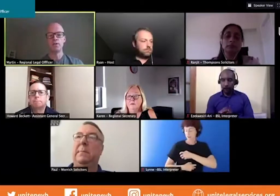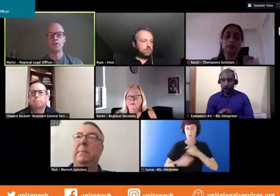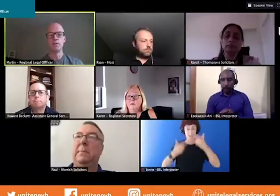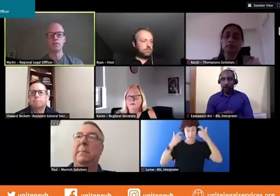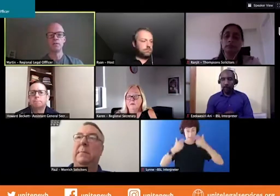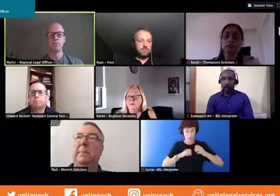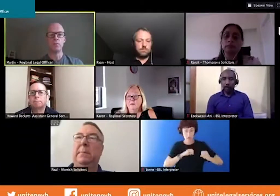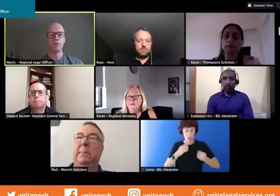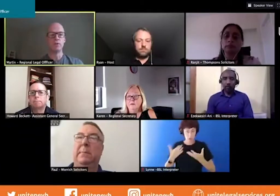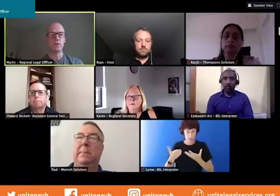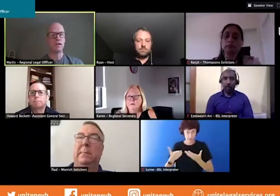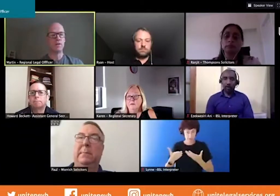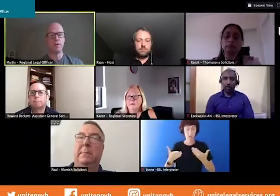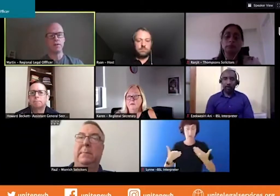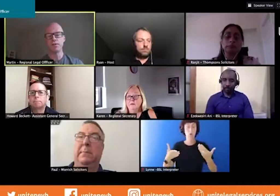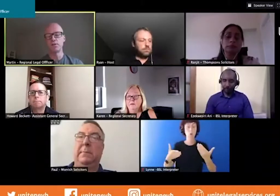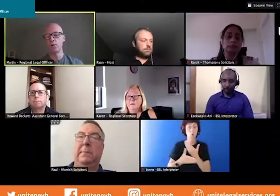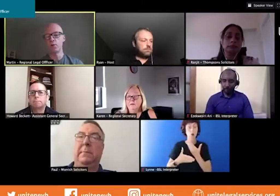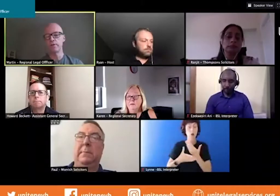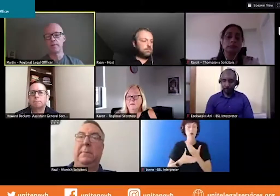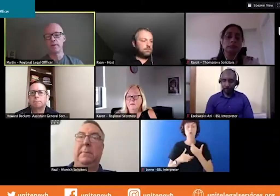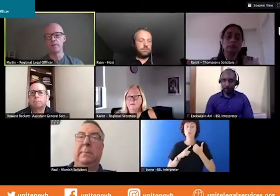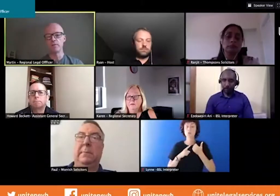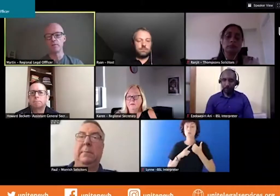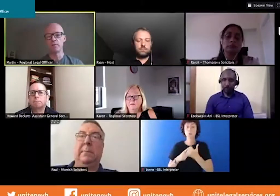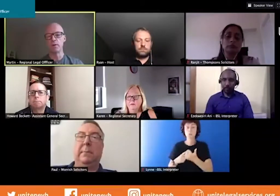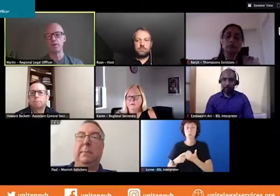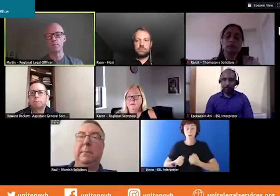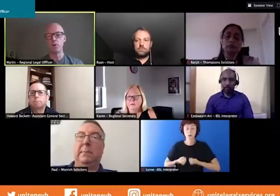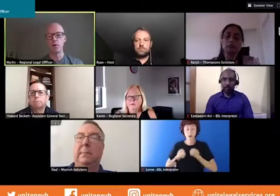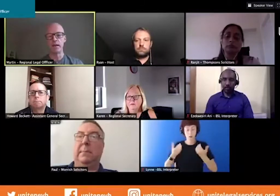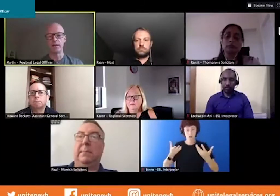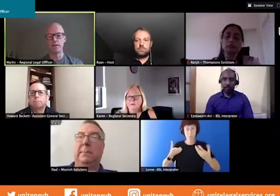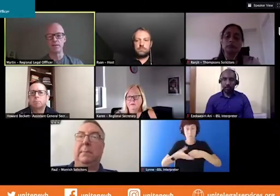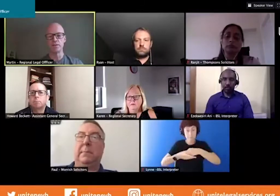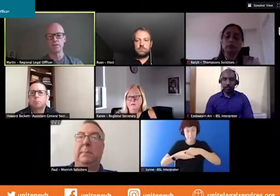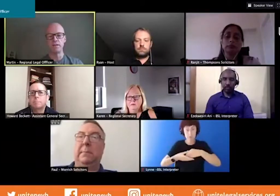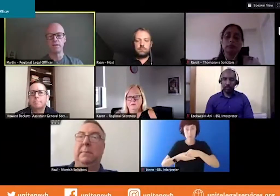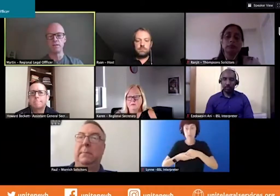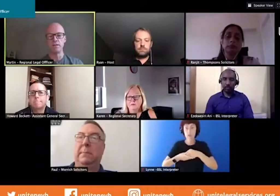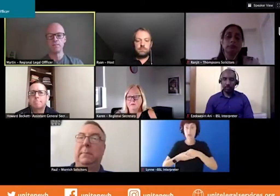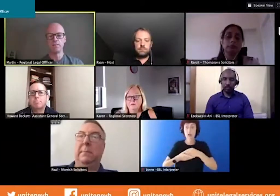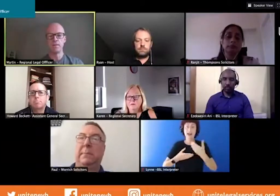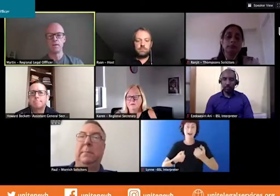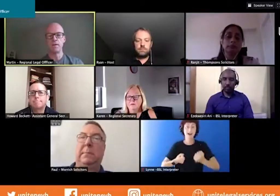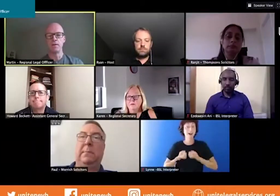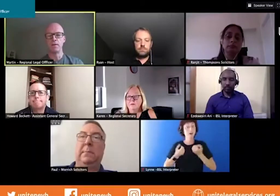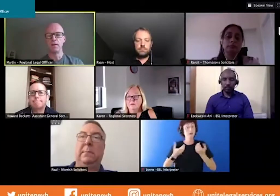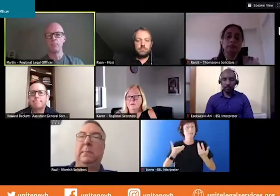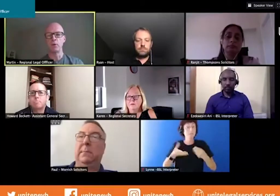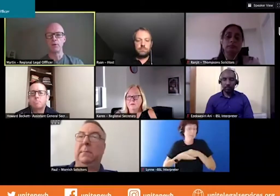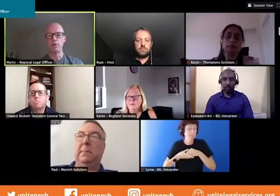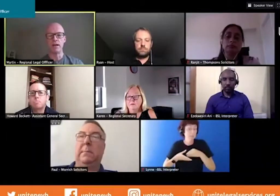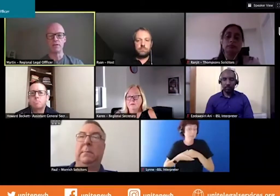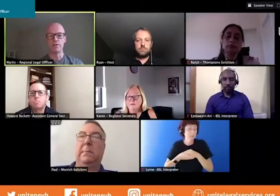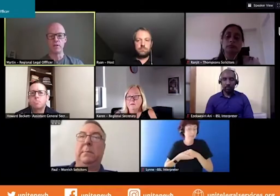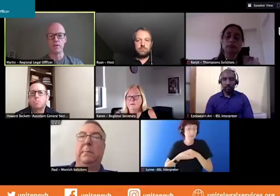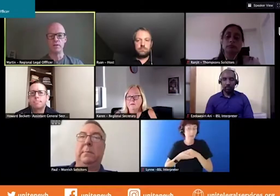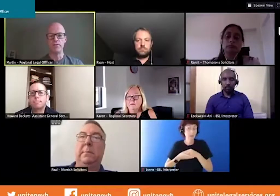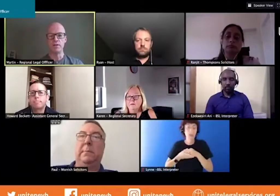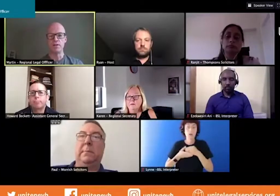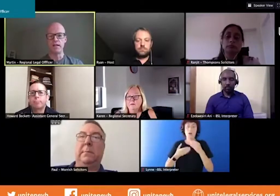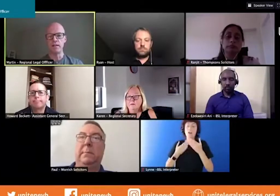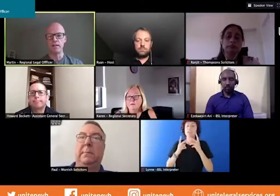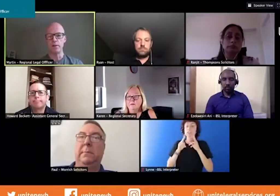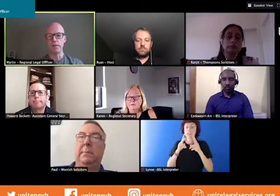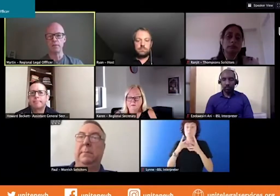Because, most activists, most of our members probably are more likely to see, an employment rights lawyer if they